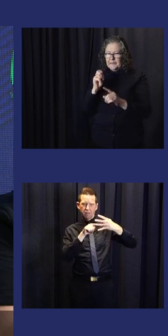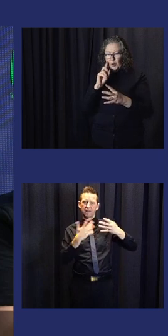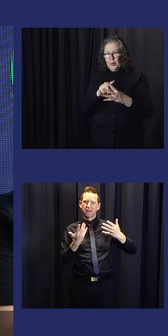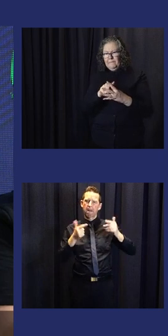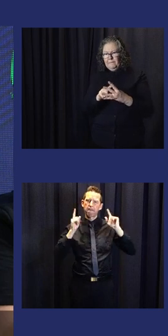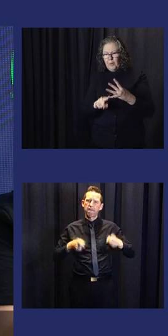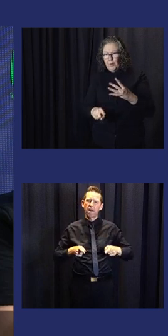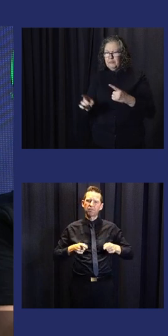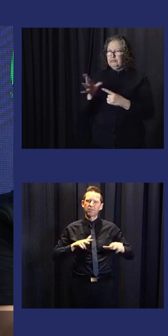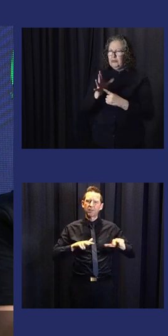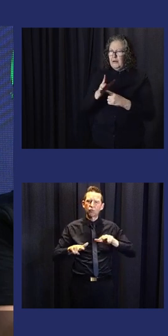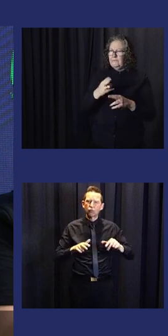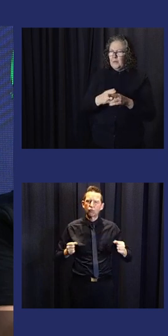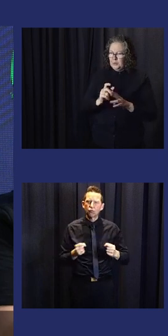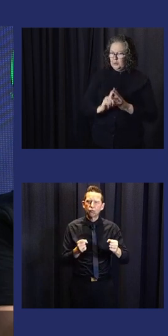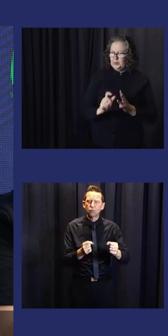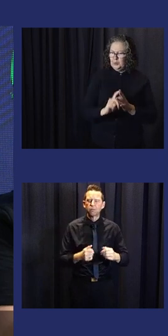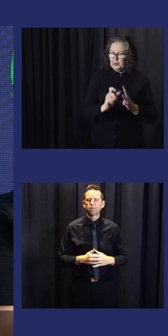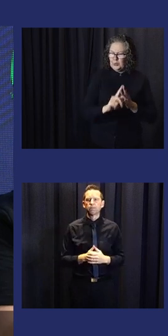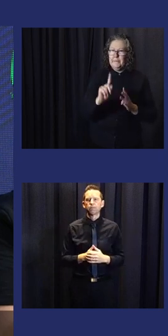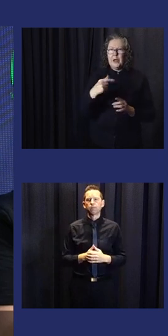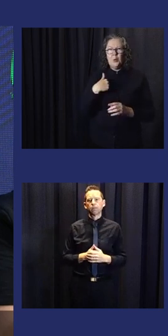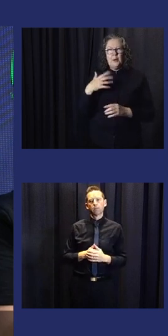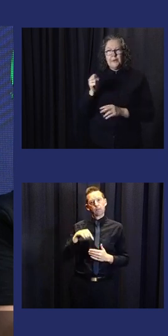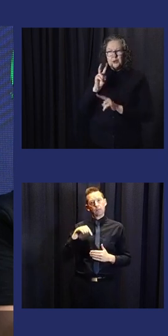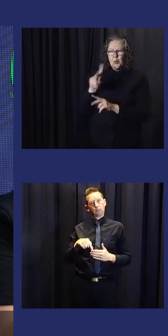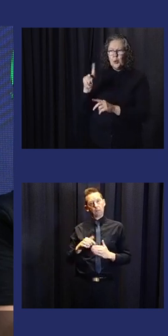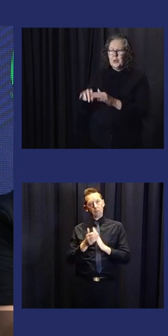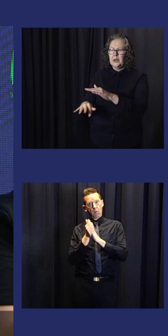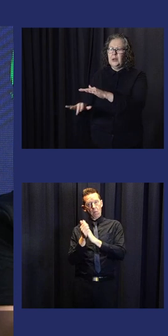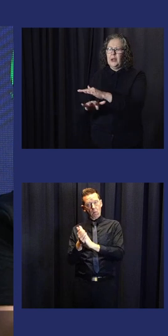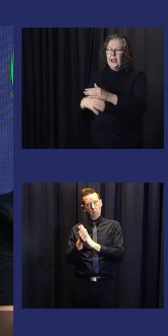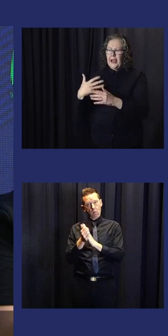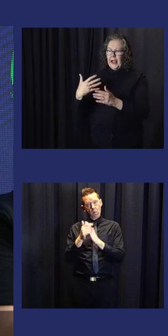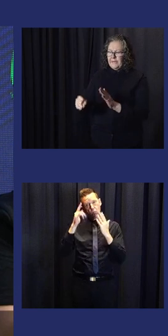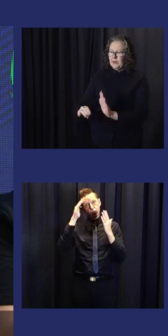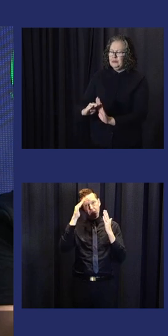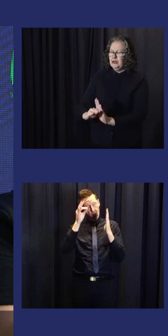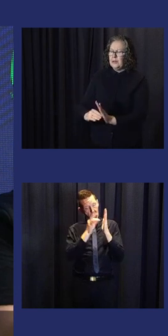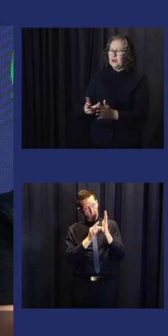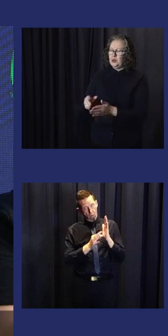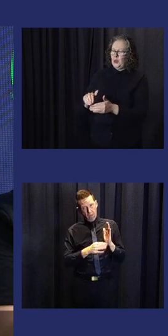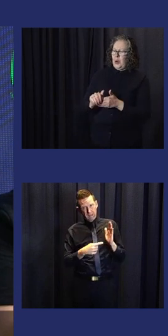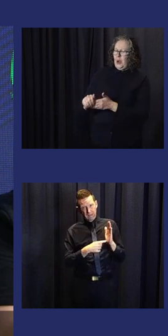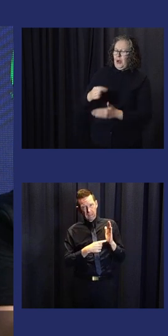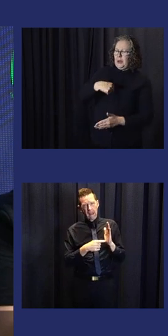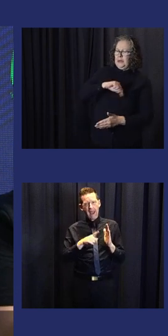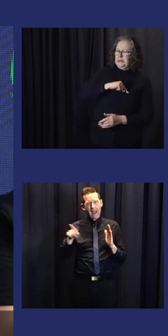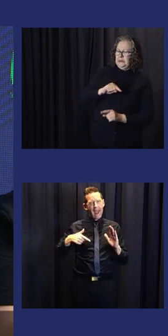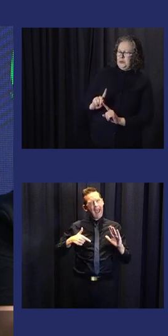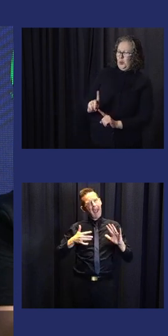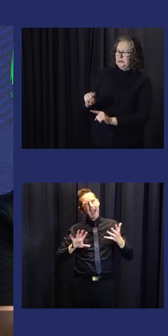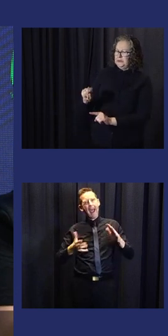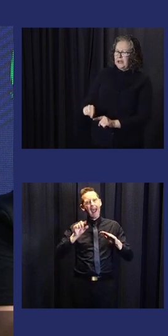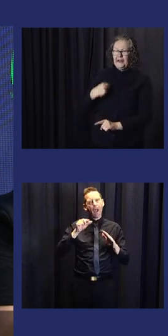also have to look into the guiding principles. And this is, I think, in my view, one aspect that has been overlooked